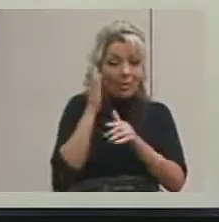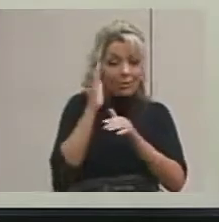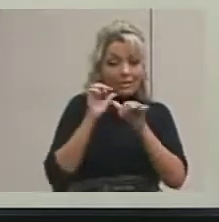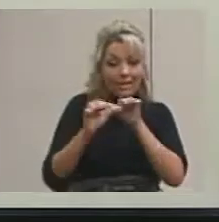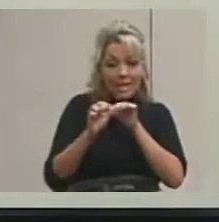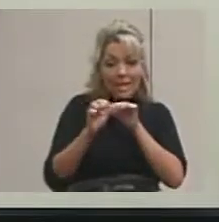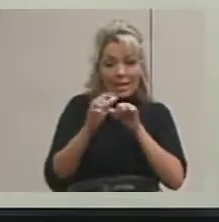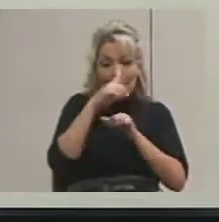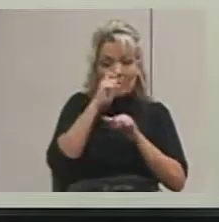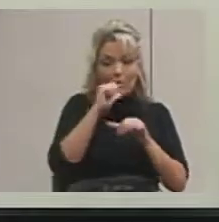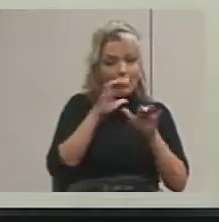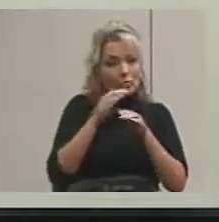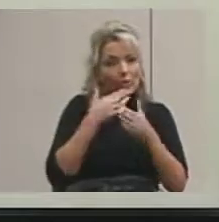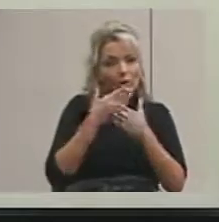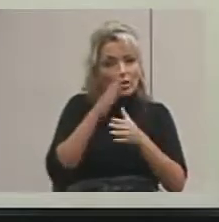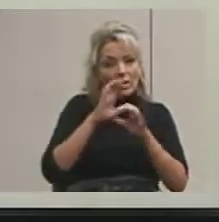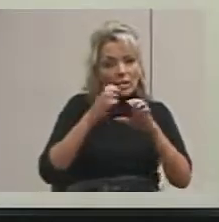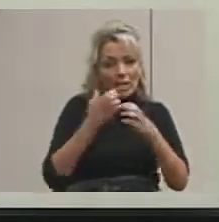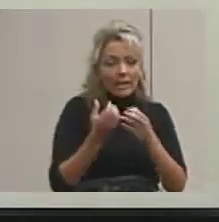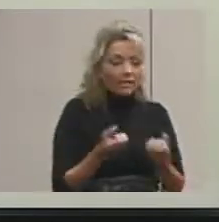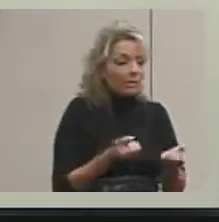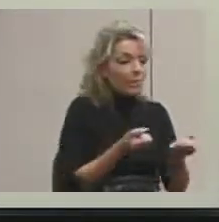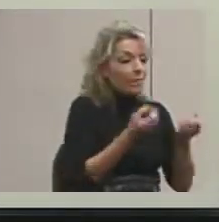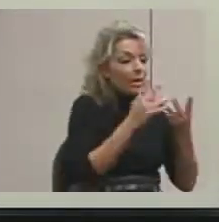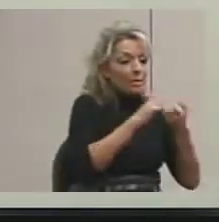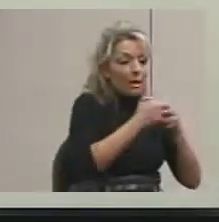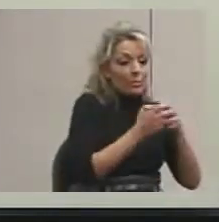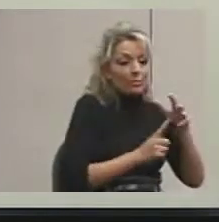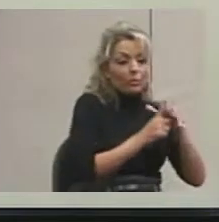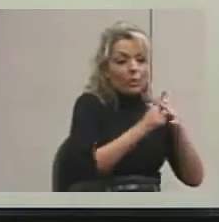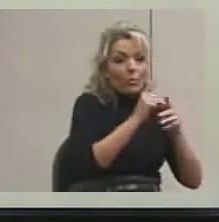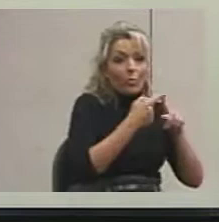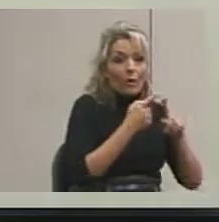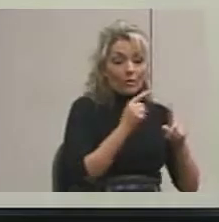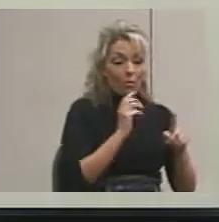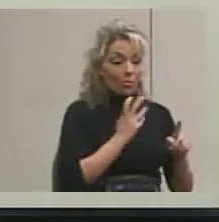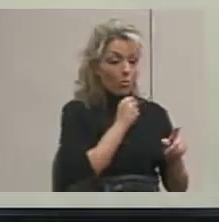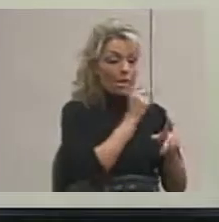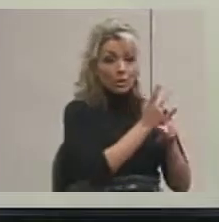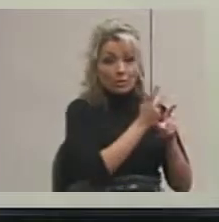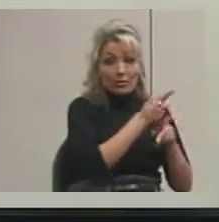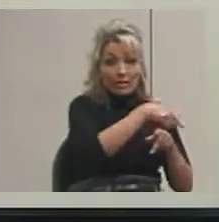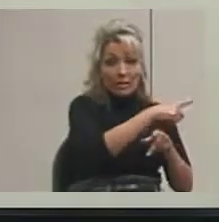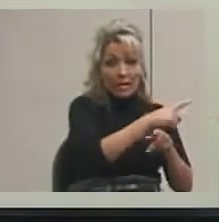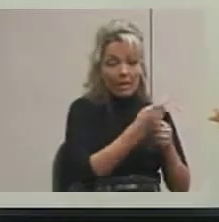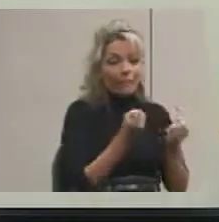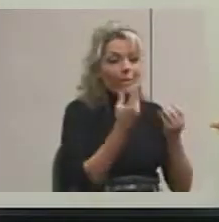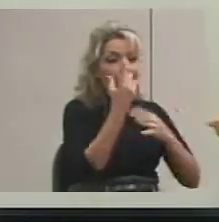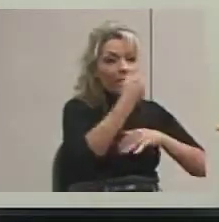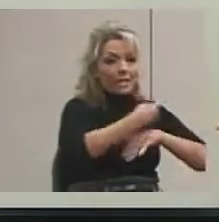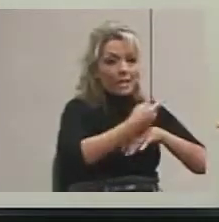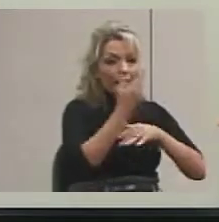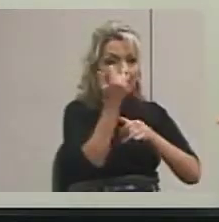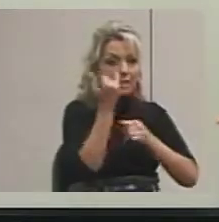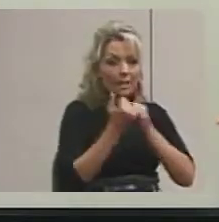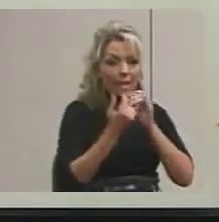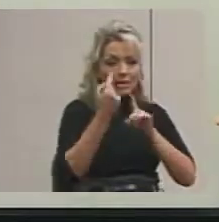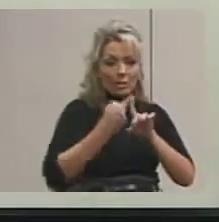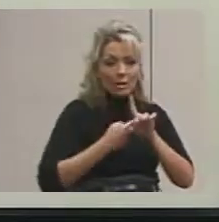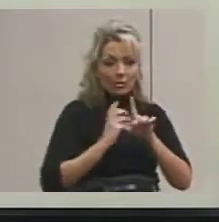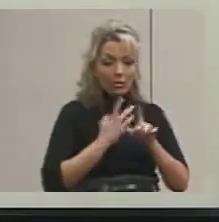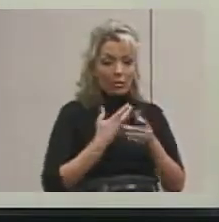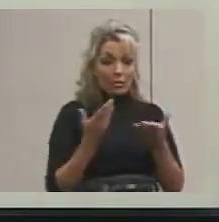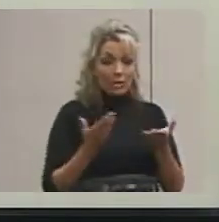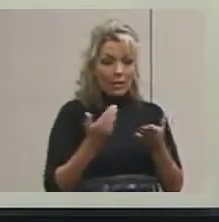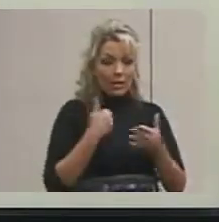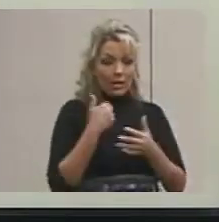presence because a lot of this was happening when they were out of our presence. So for many of the days in the last month since we've been here, we've had all